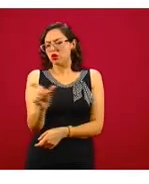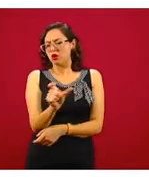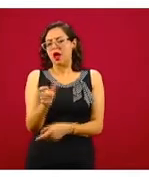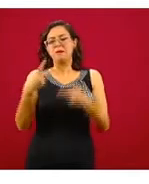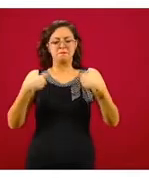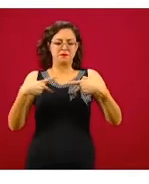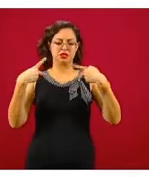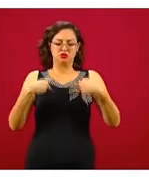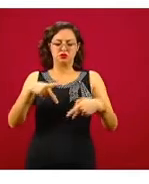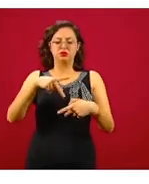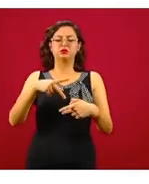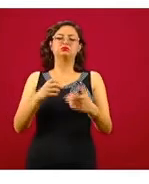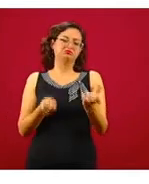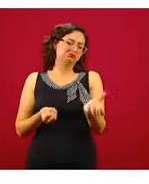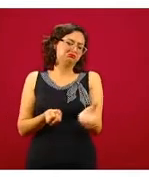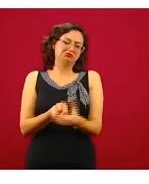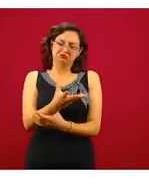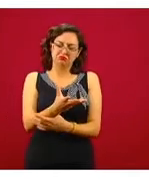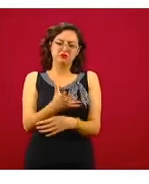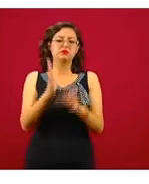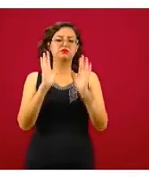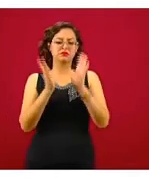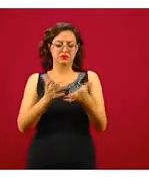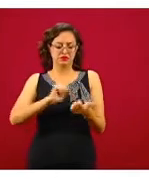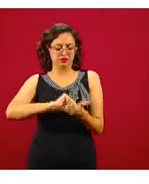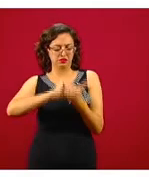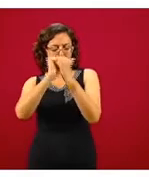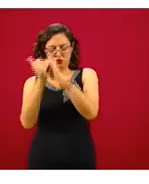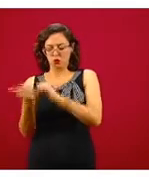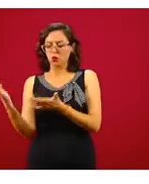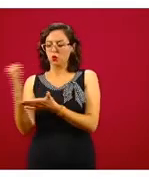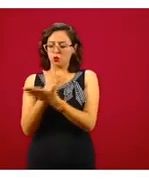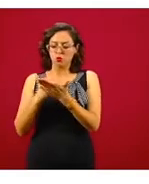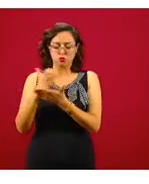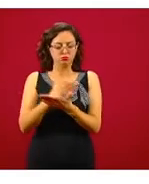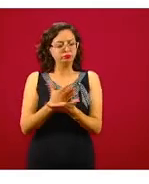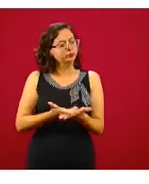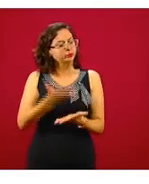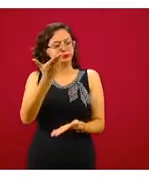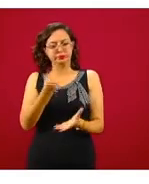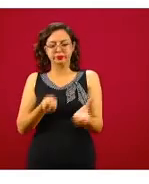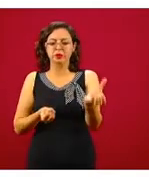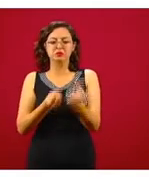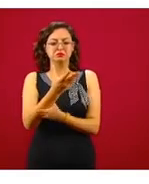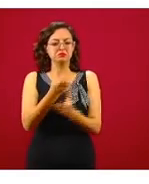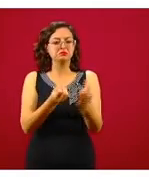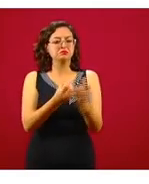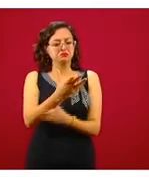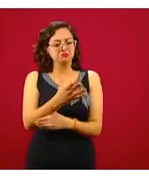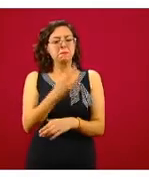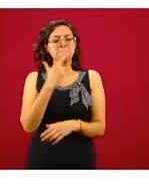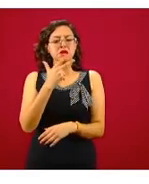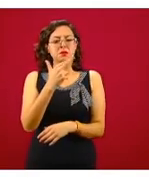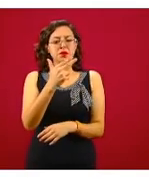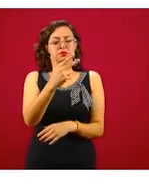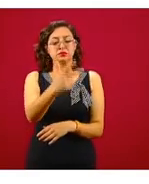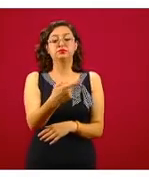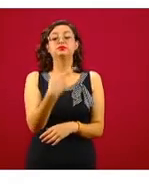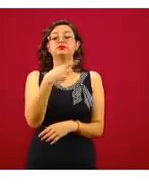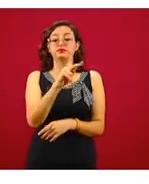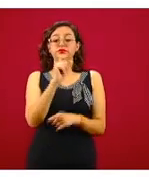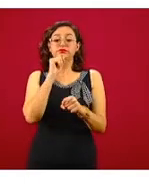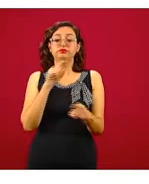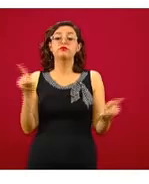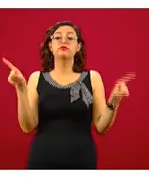hospitalarios, es decir, personas que se recuperan y pueden darse de alta. And remember, we are constantly monitoring